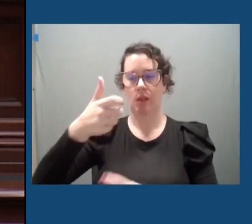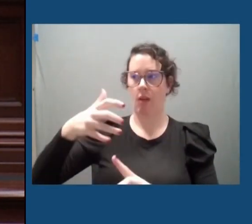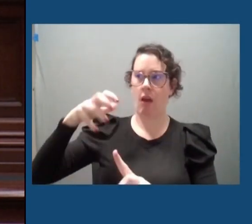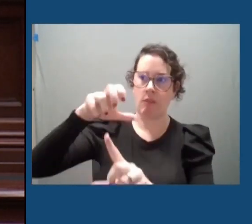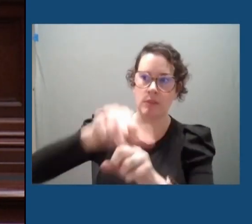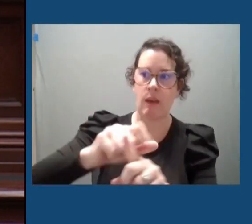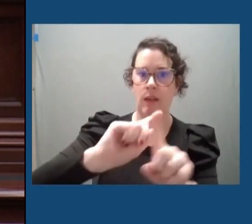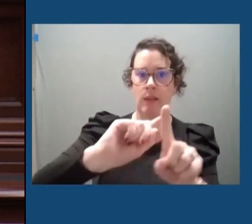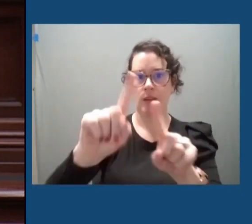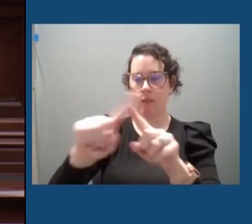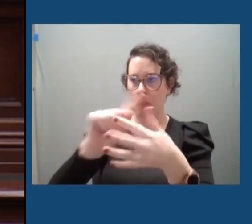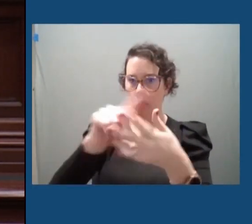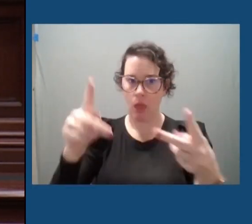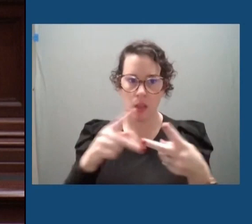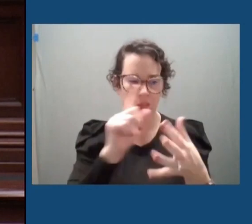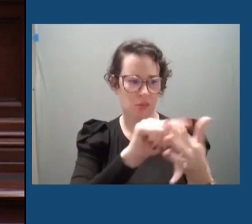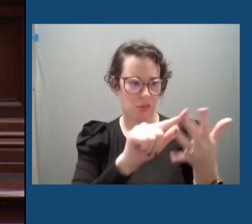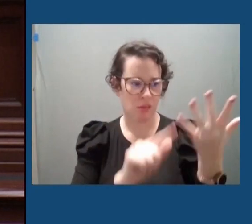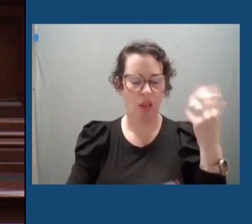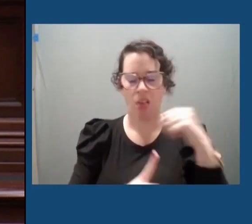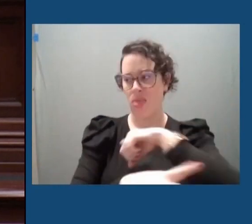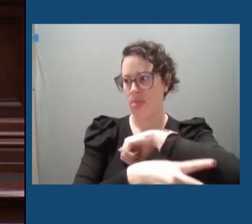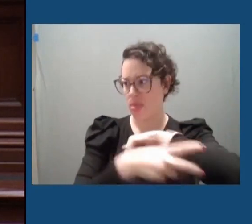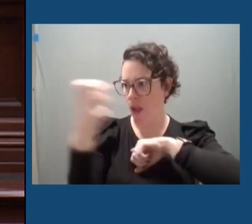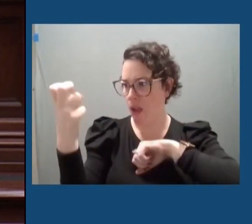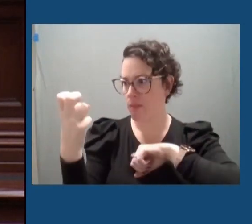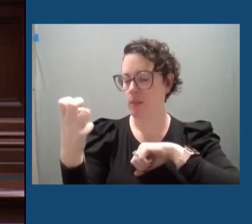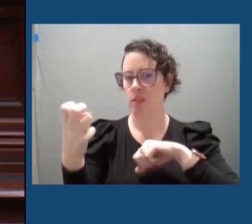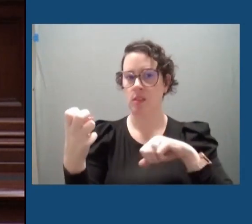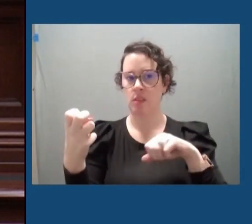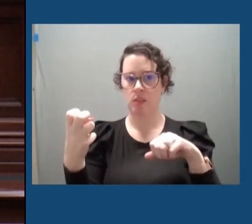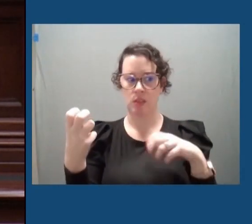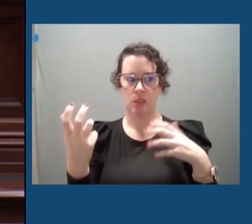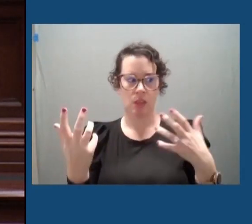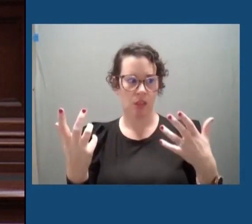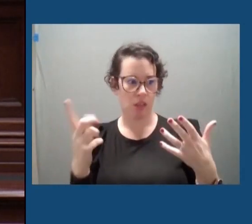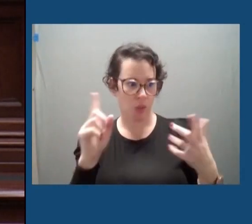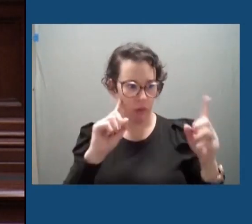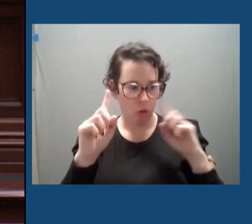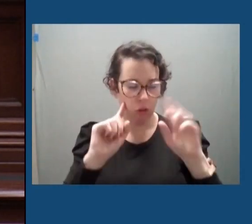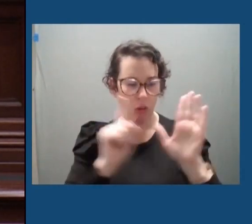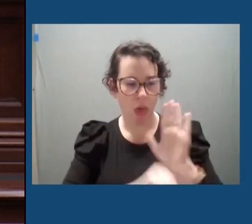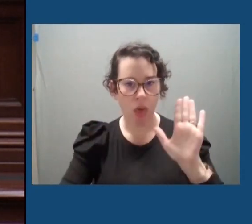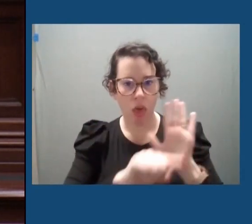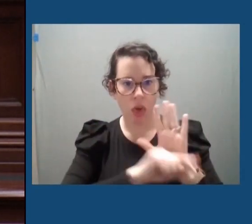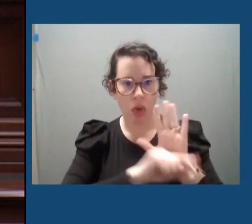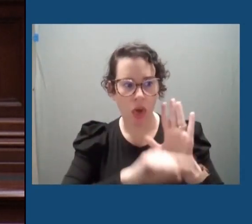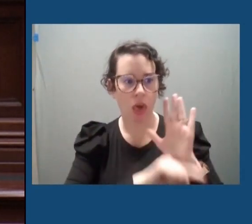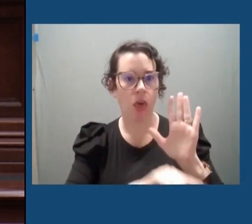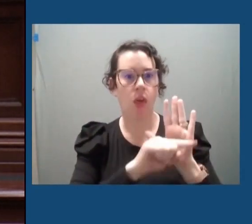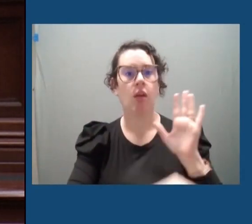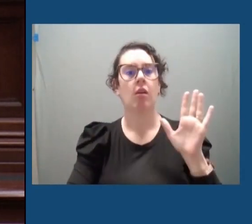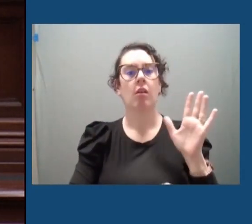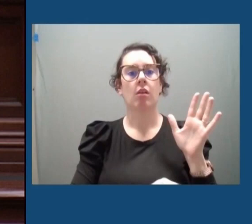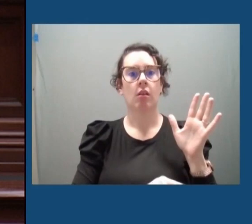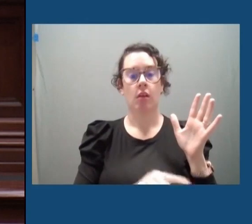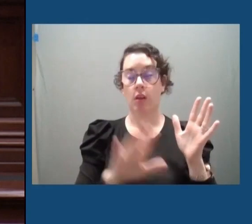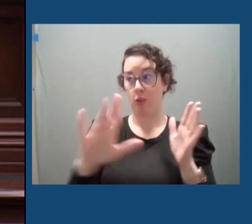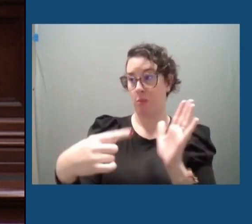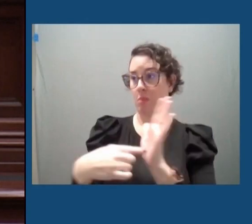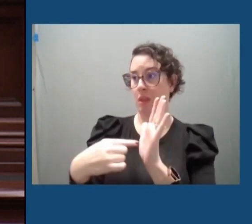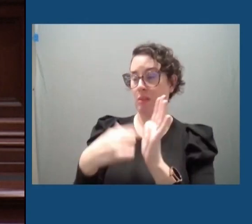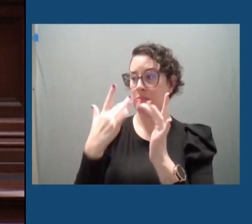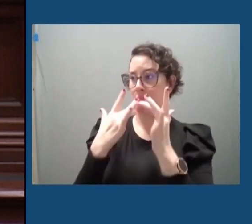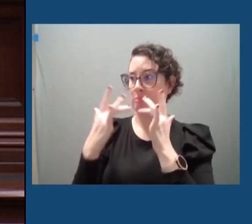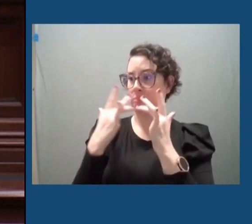grocery stores, unfettered theft at the local drugstore, on the stack of bills on